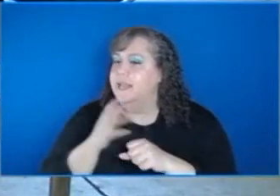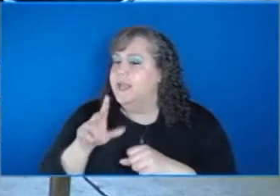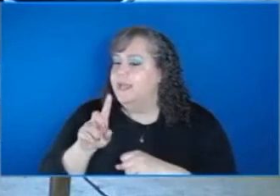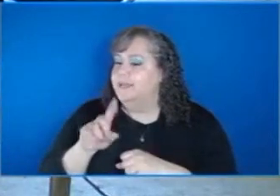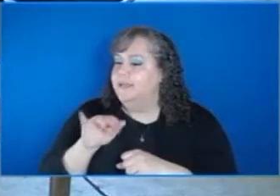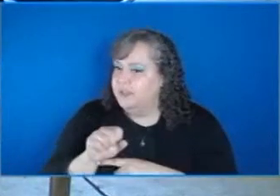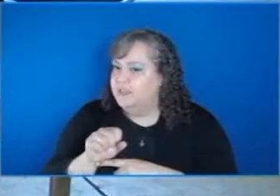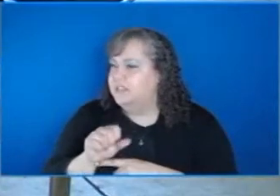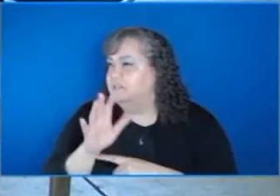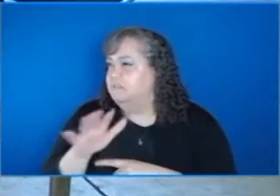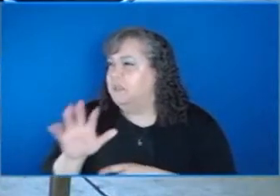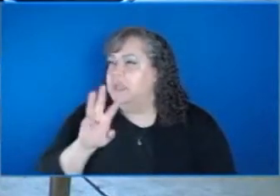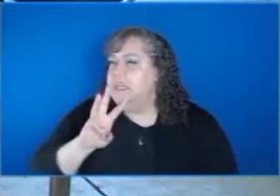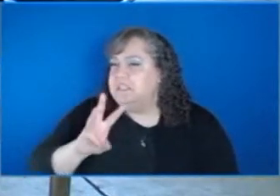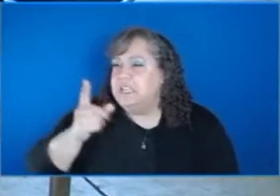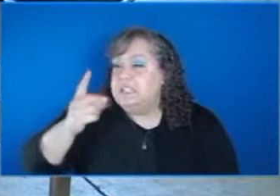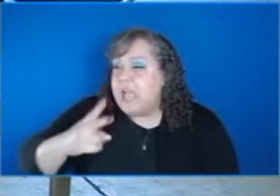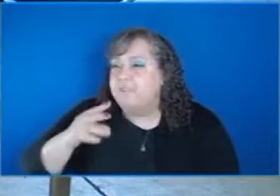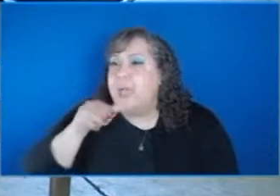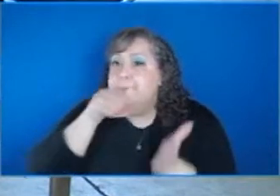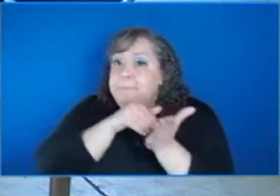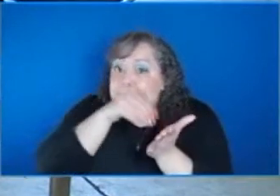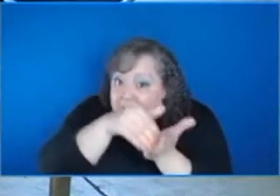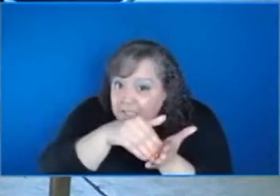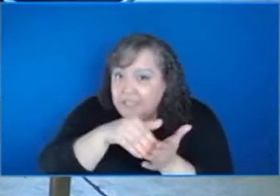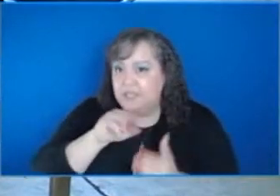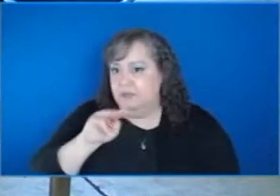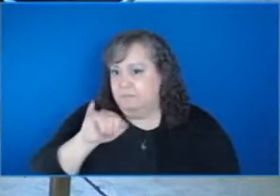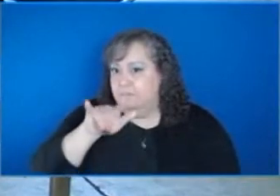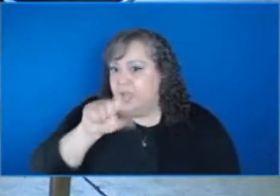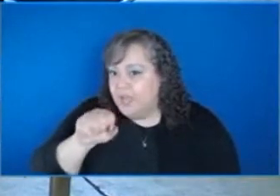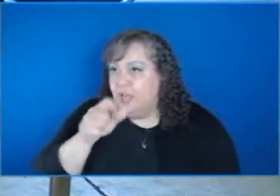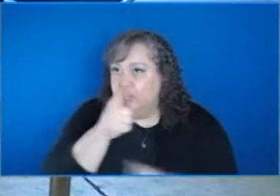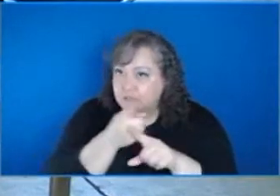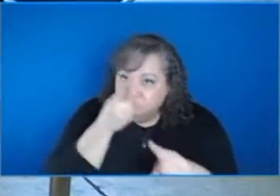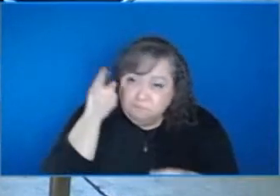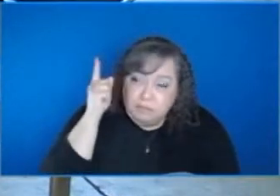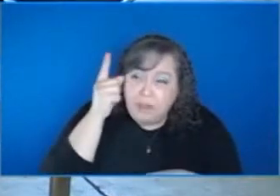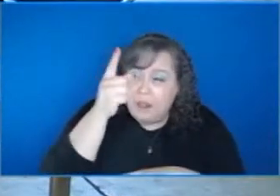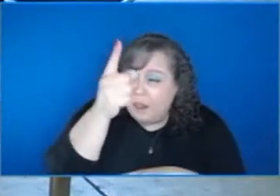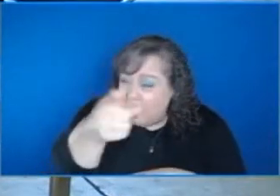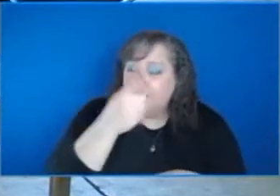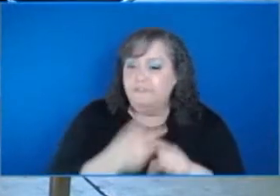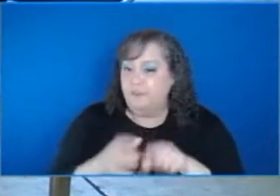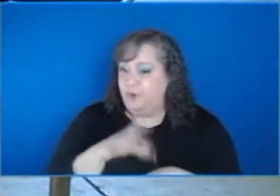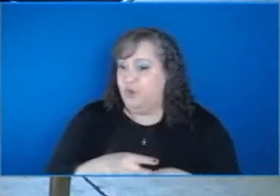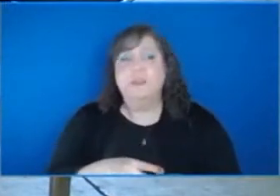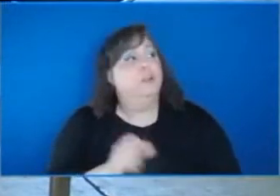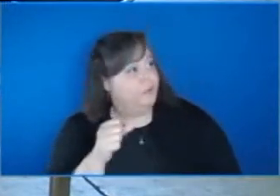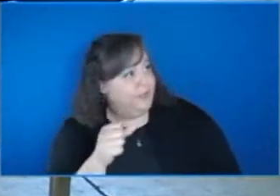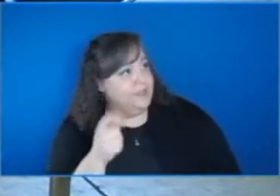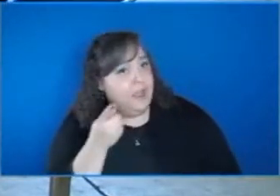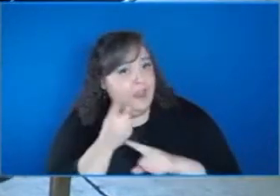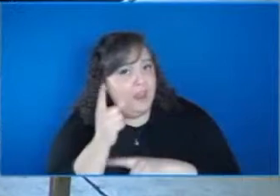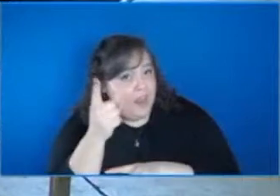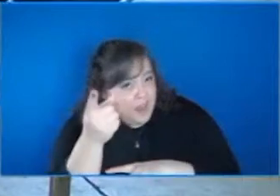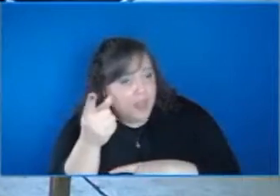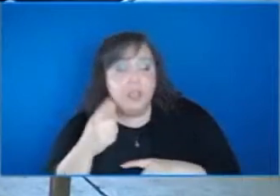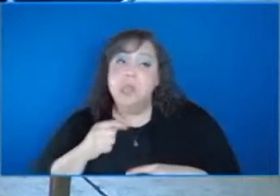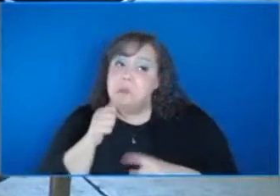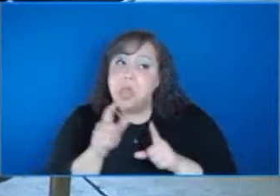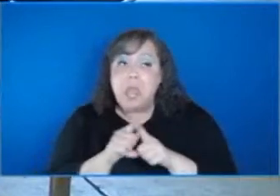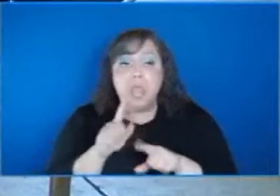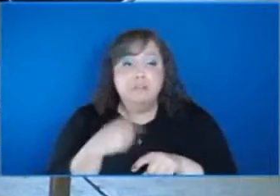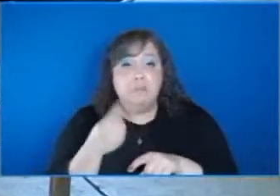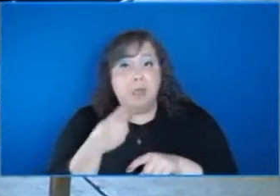6.5 million miles away from Earth. So it's a long way away. Very far. It's long, but it's not as long as a lot of things. It's actually pretty